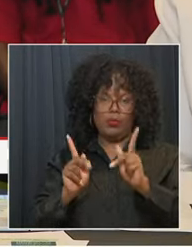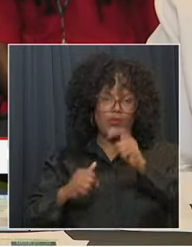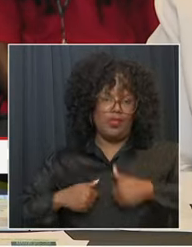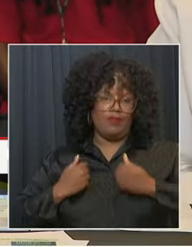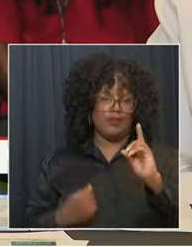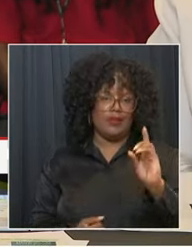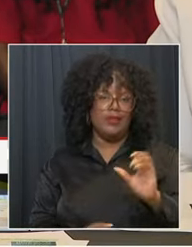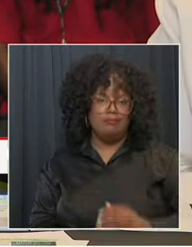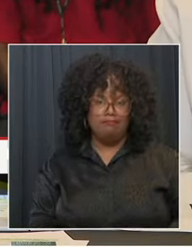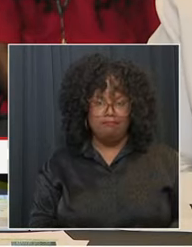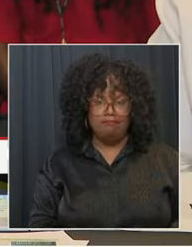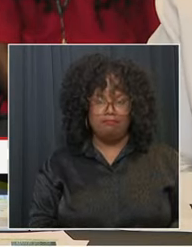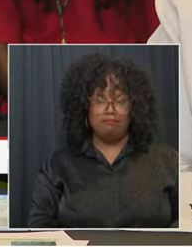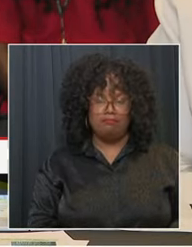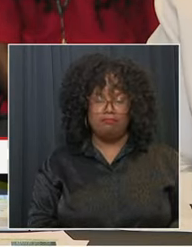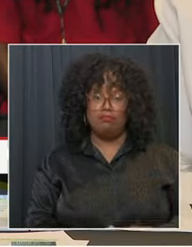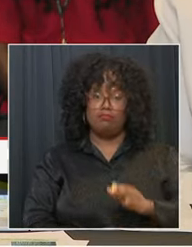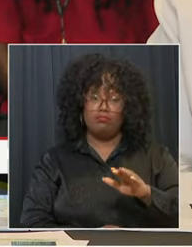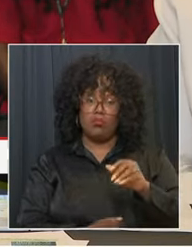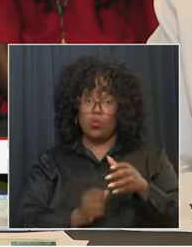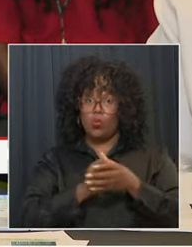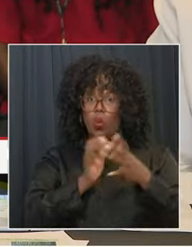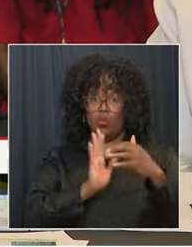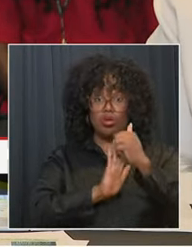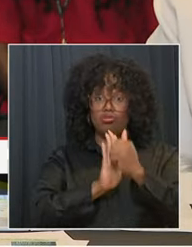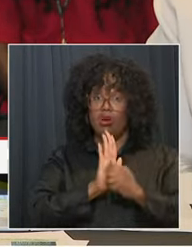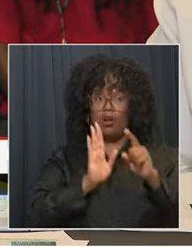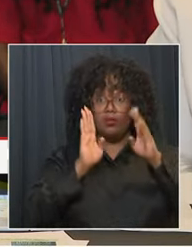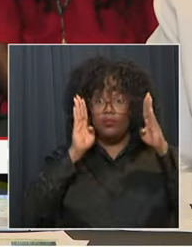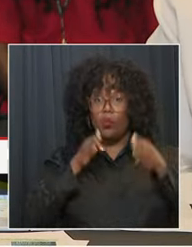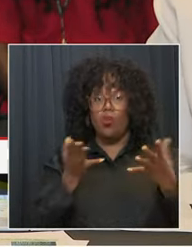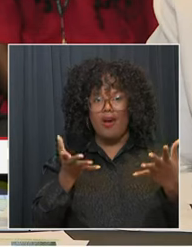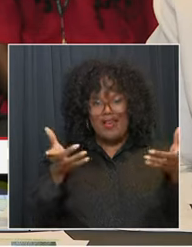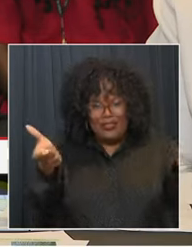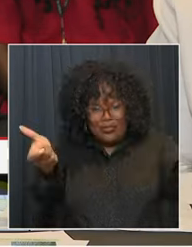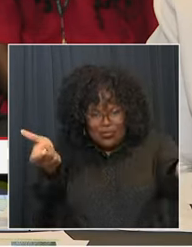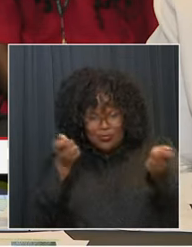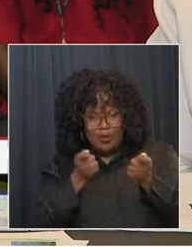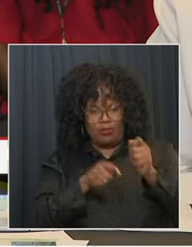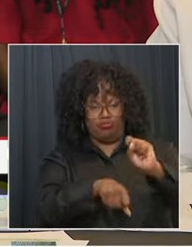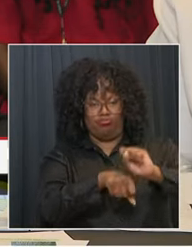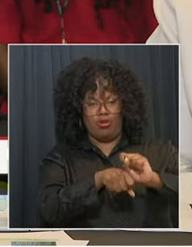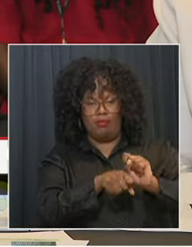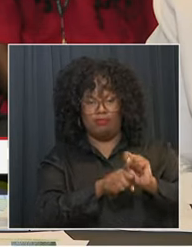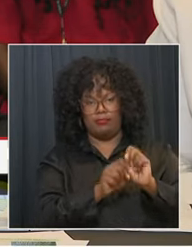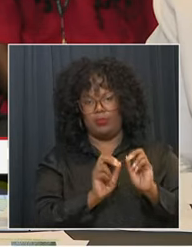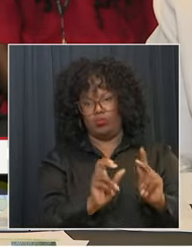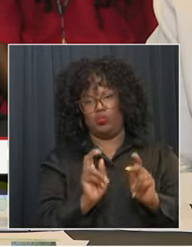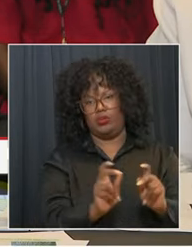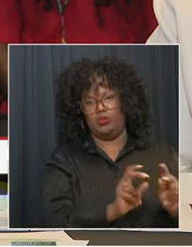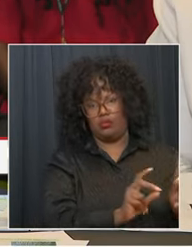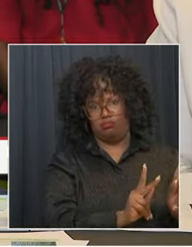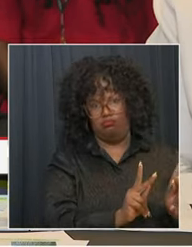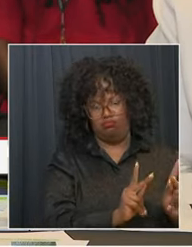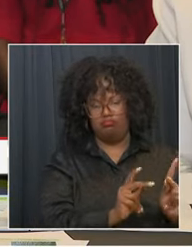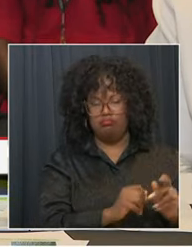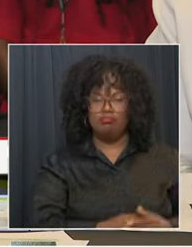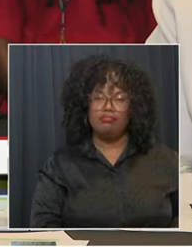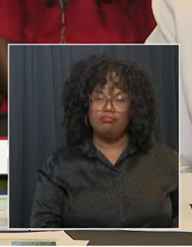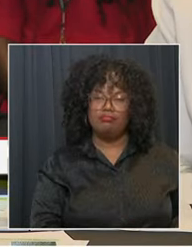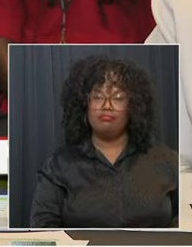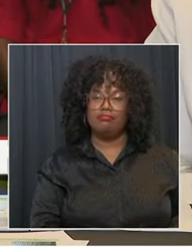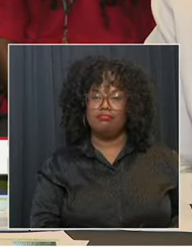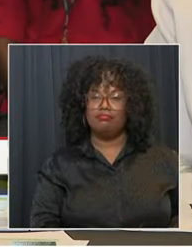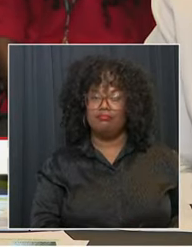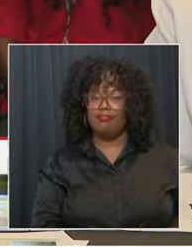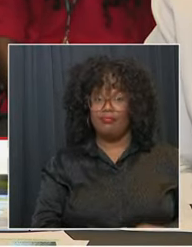aimed at attracting more jobs to DC across the sectors to employ DC residents. We continue